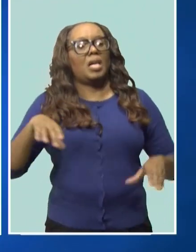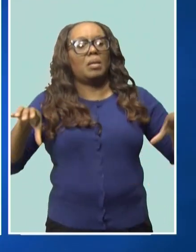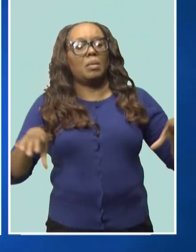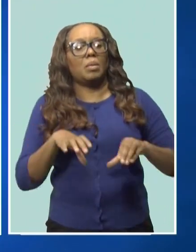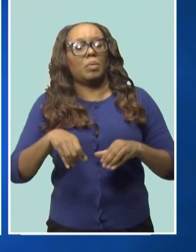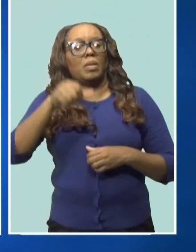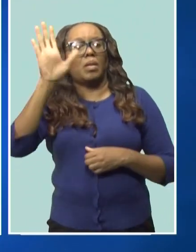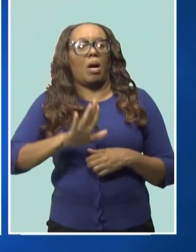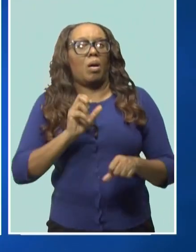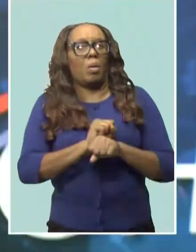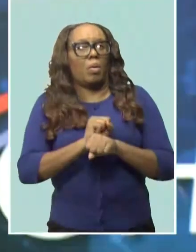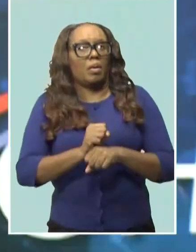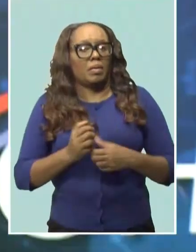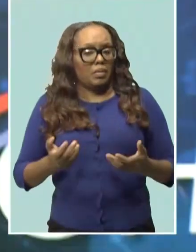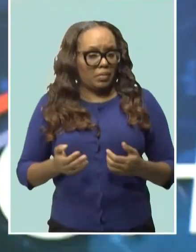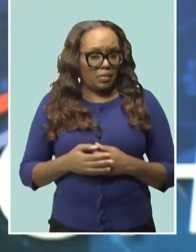work.